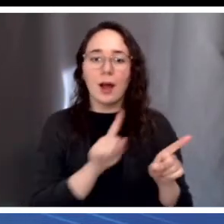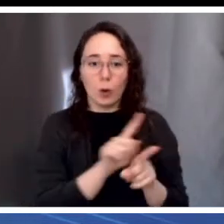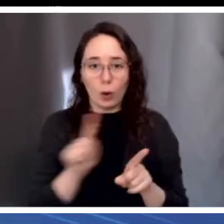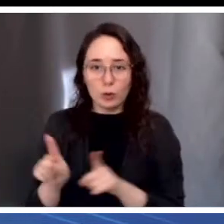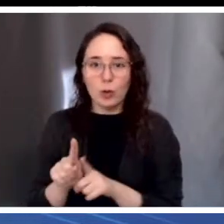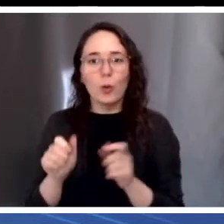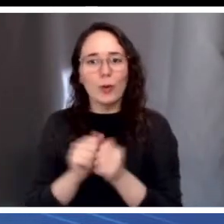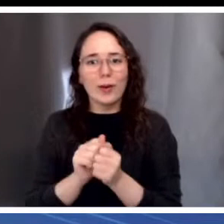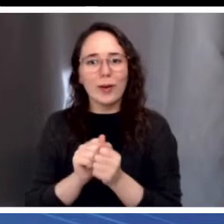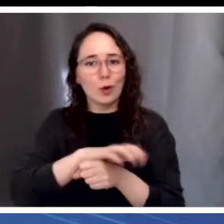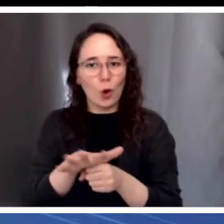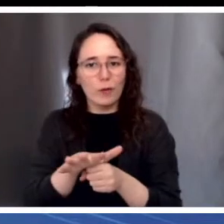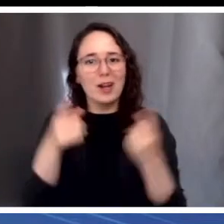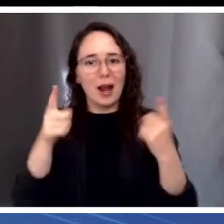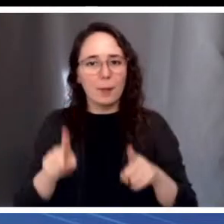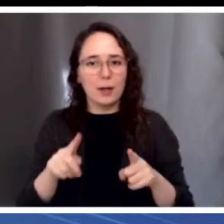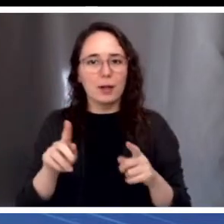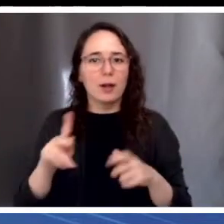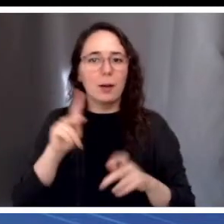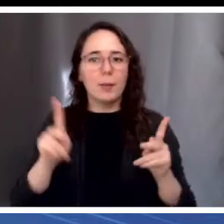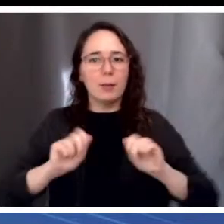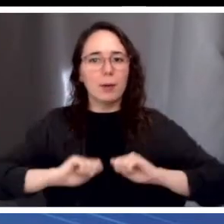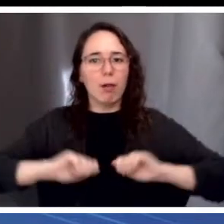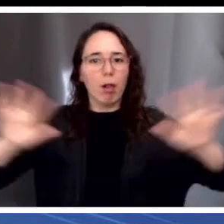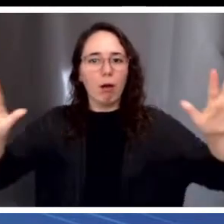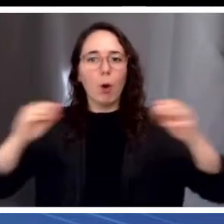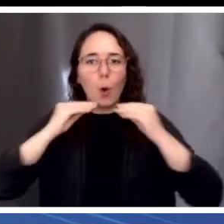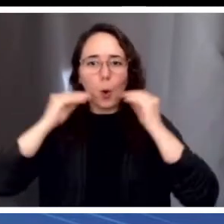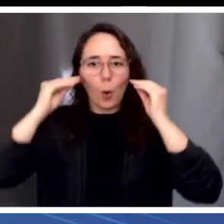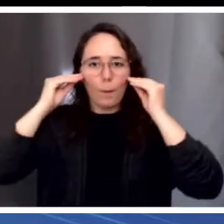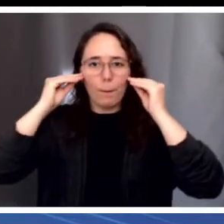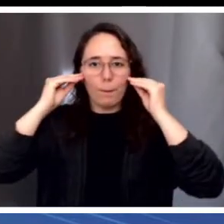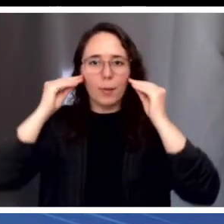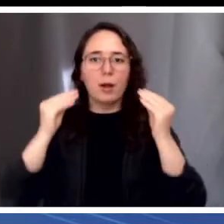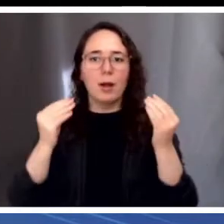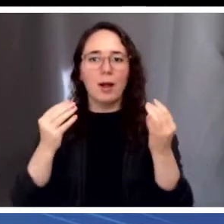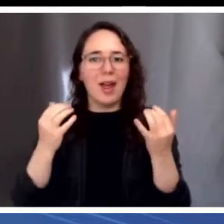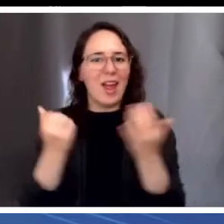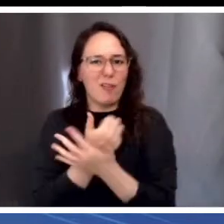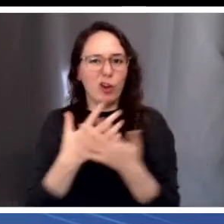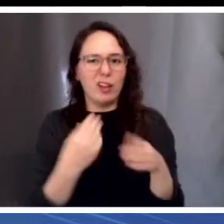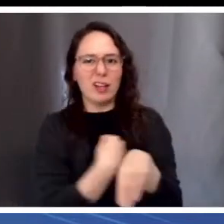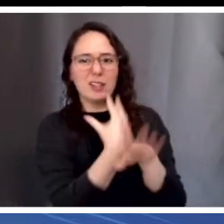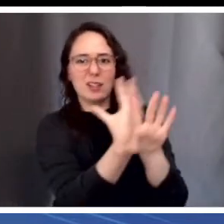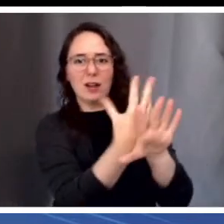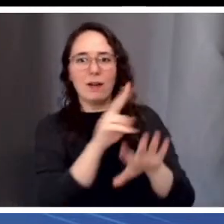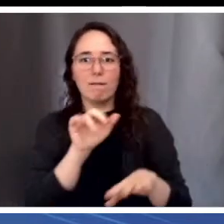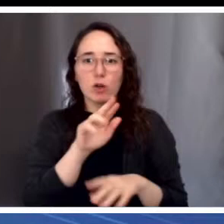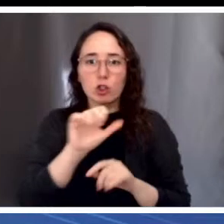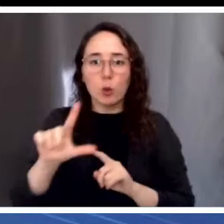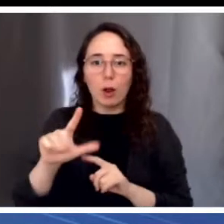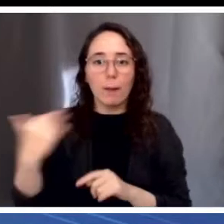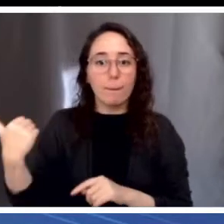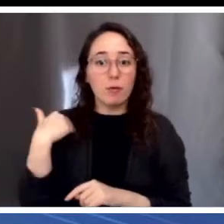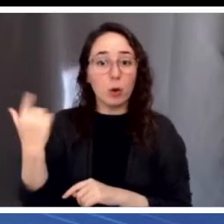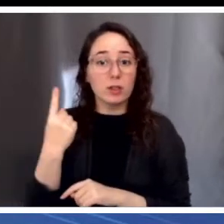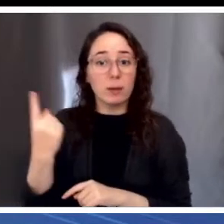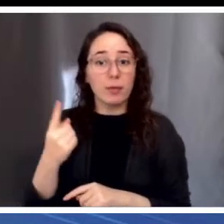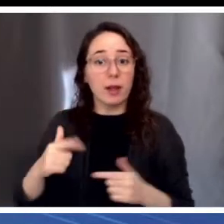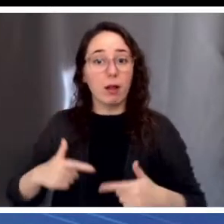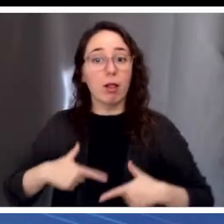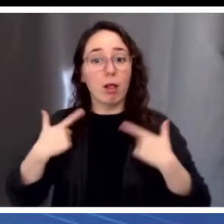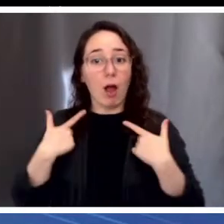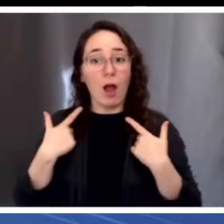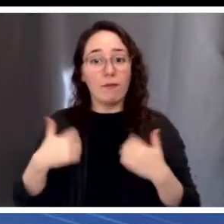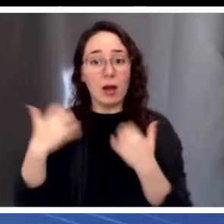more accessibility by virtue of the virtual world. So now, for example, the events that otherwise might be live, are going to be pre